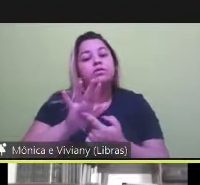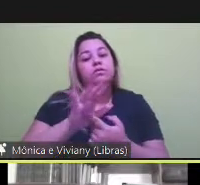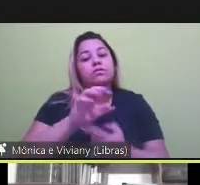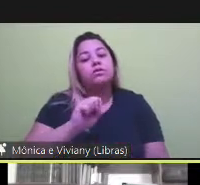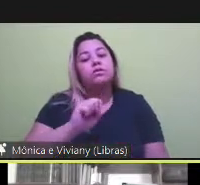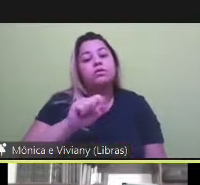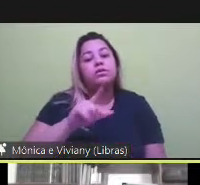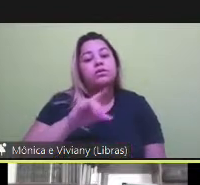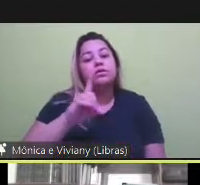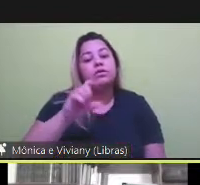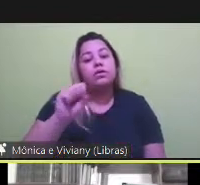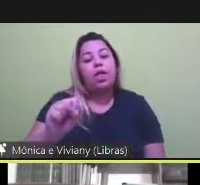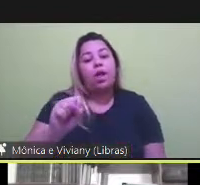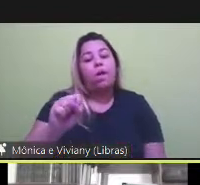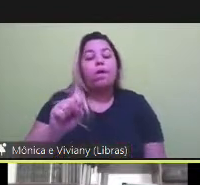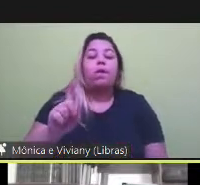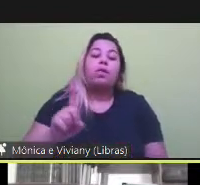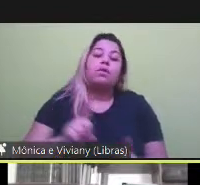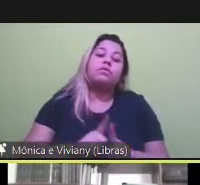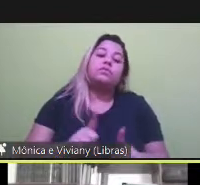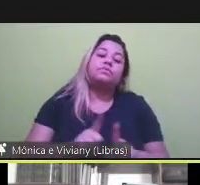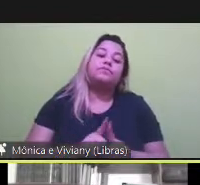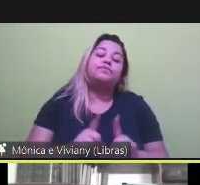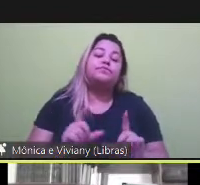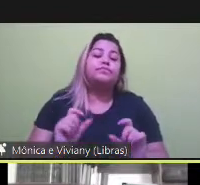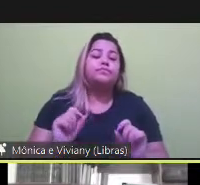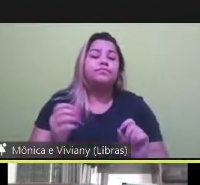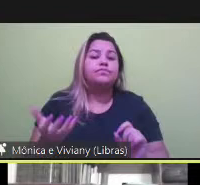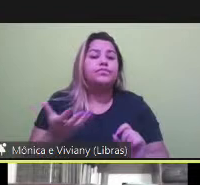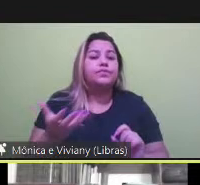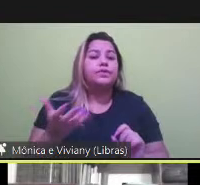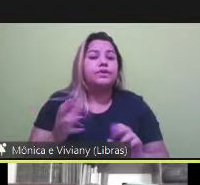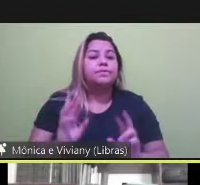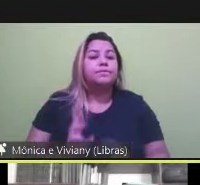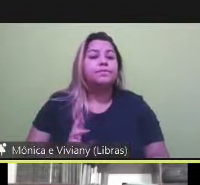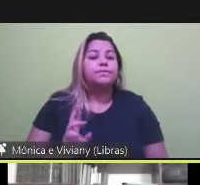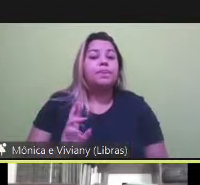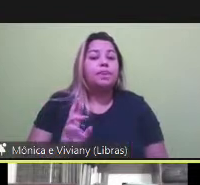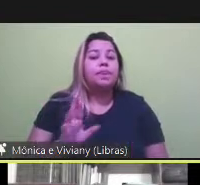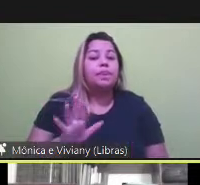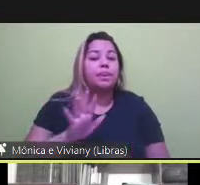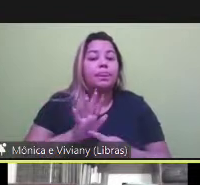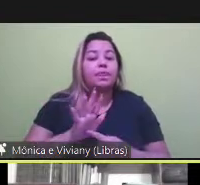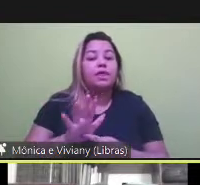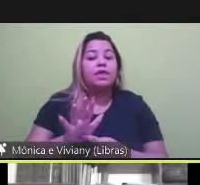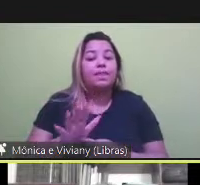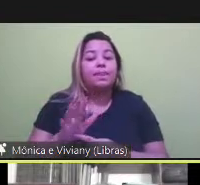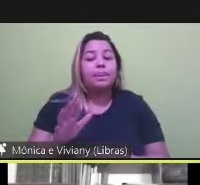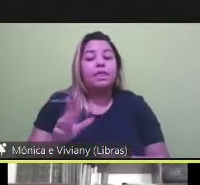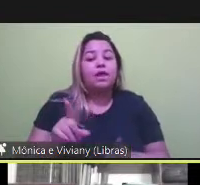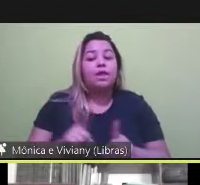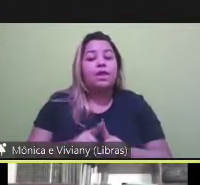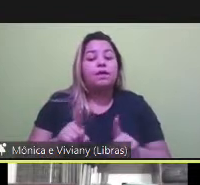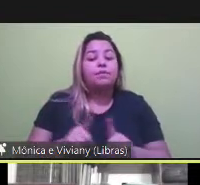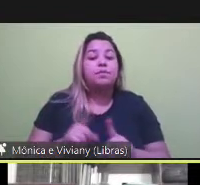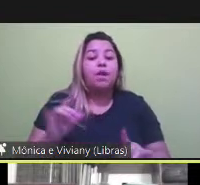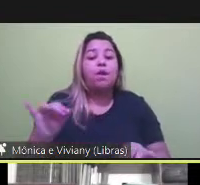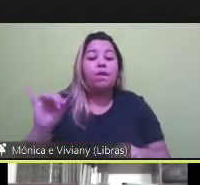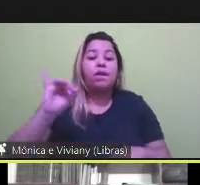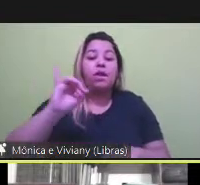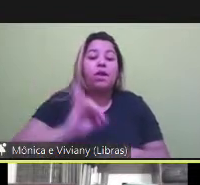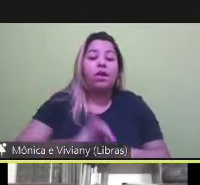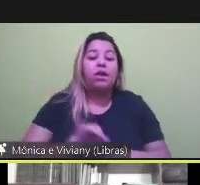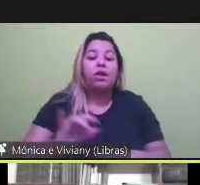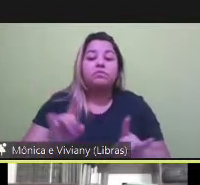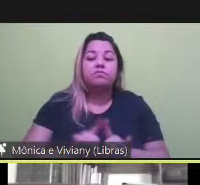as similar to a windmill. What we want to represent here, as you can see here at the center of the windmill in the person